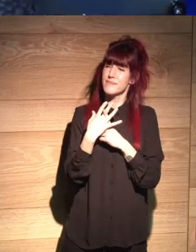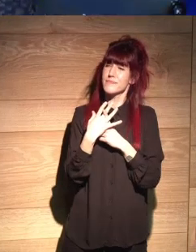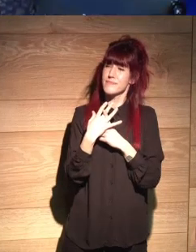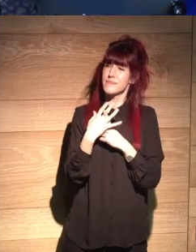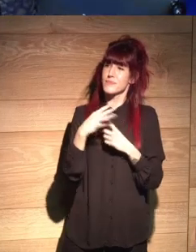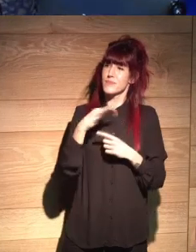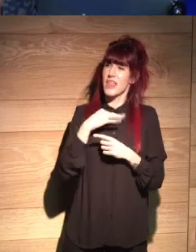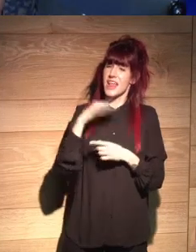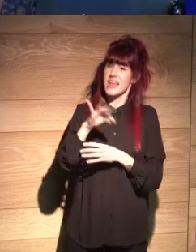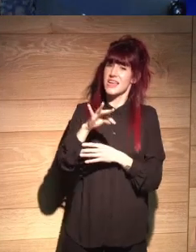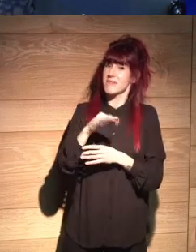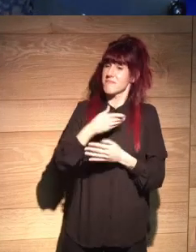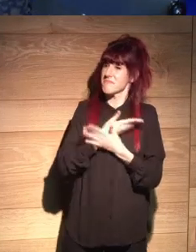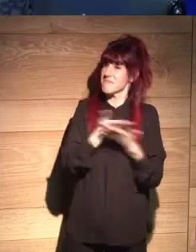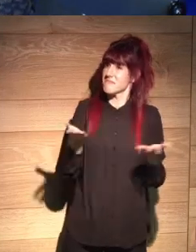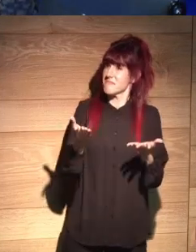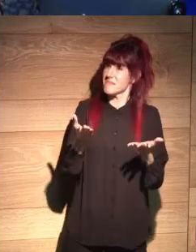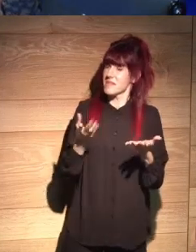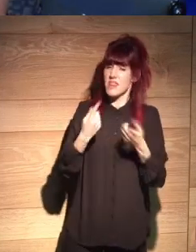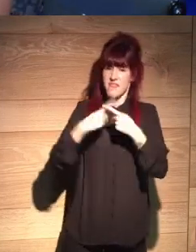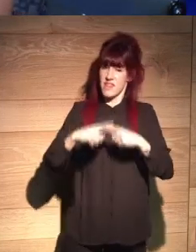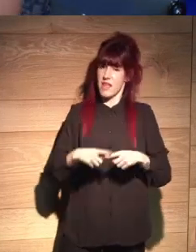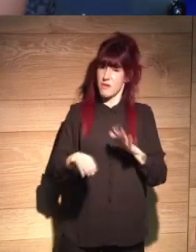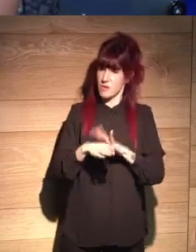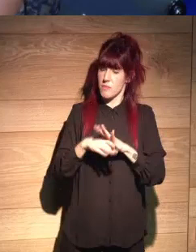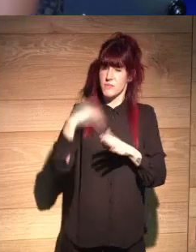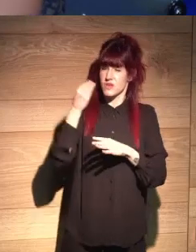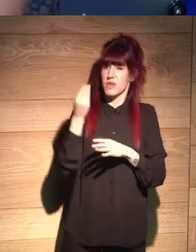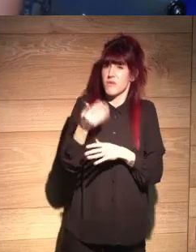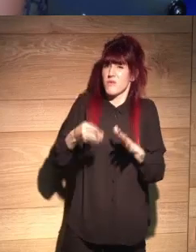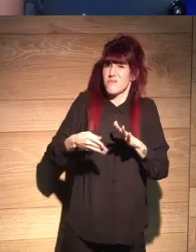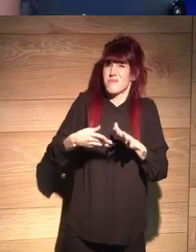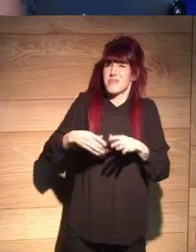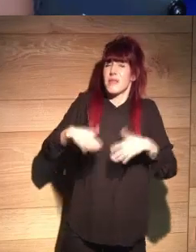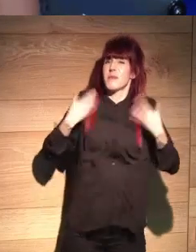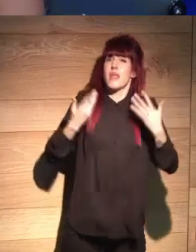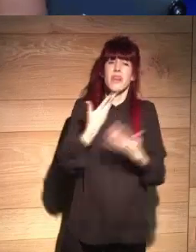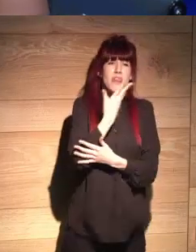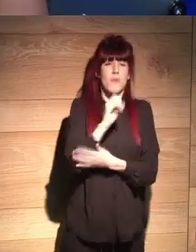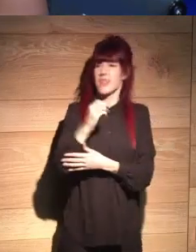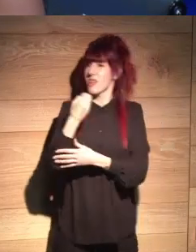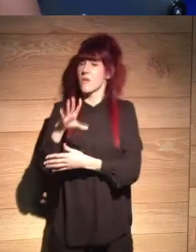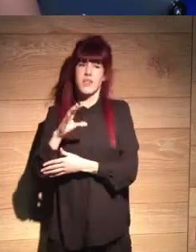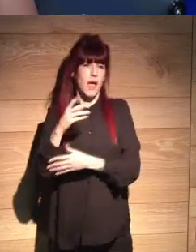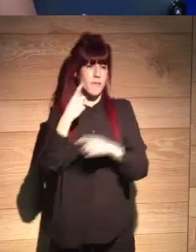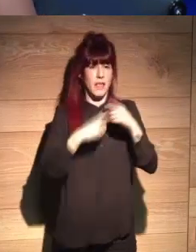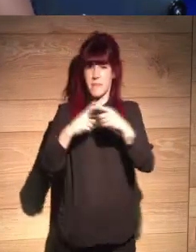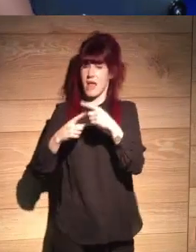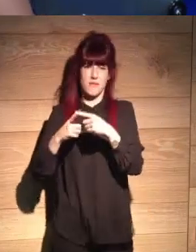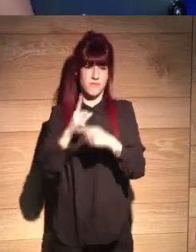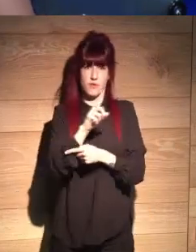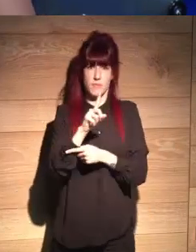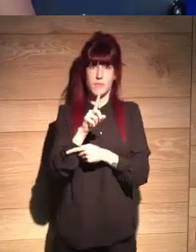when we will be able to choose freely, and there will continue to be a